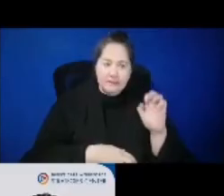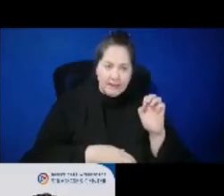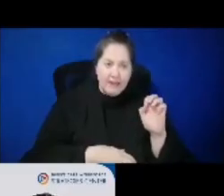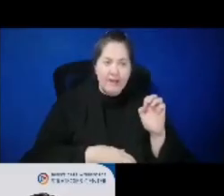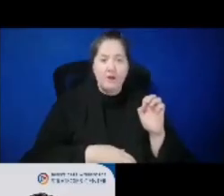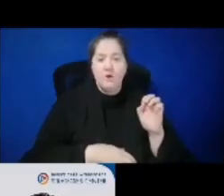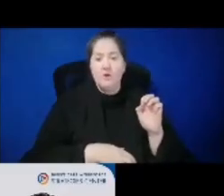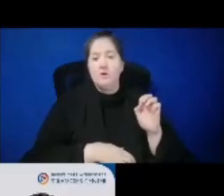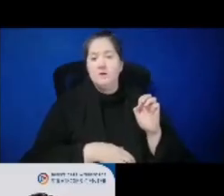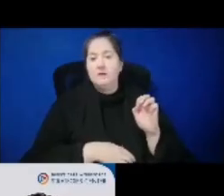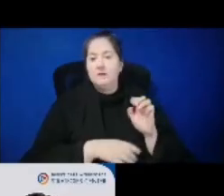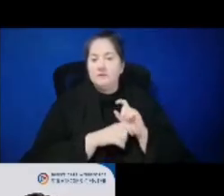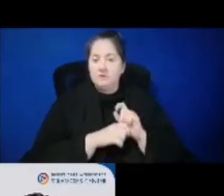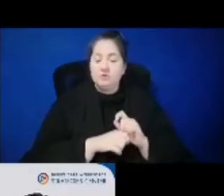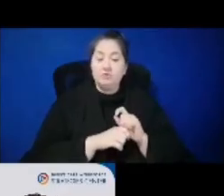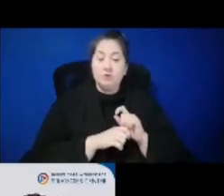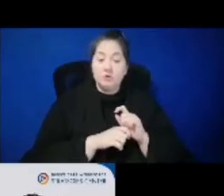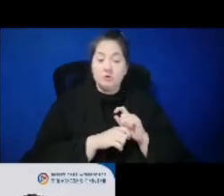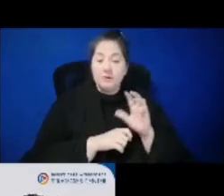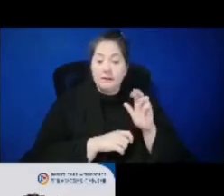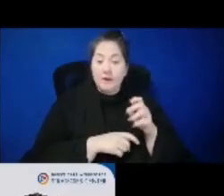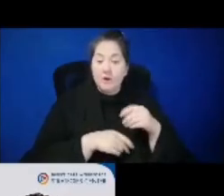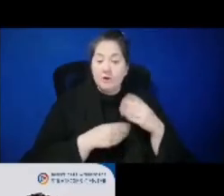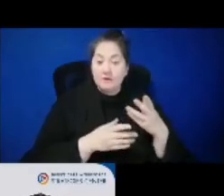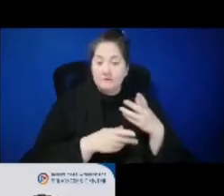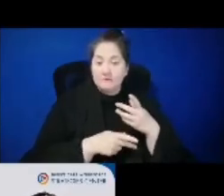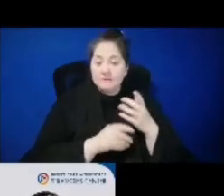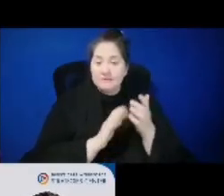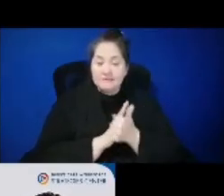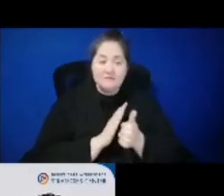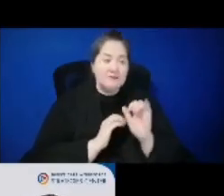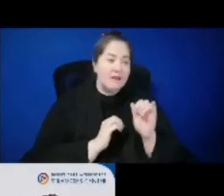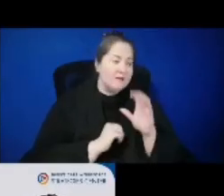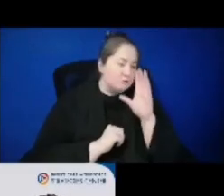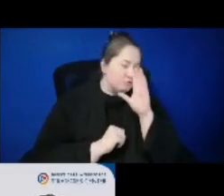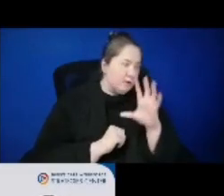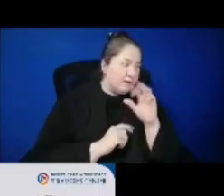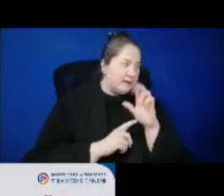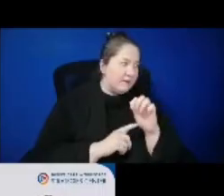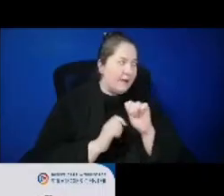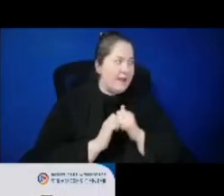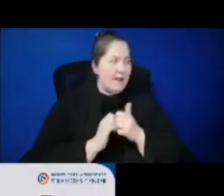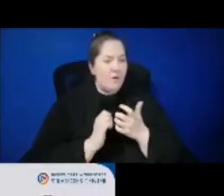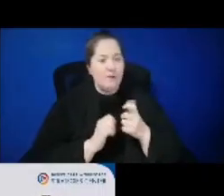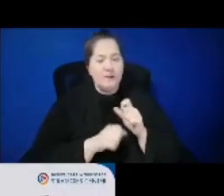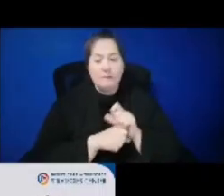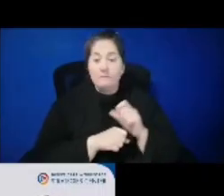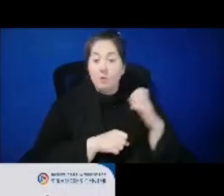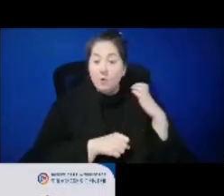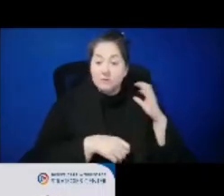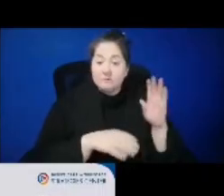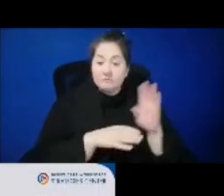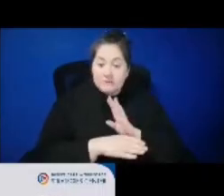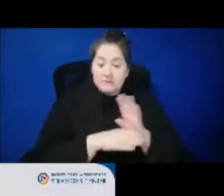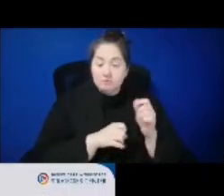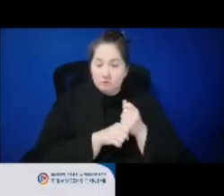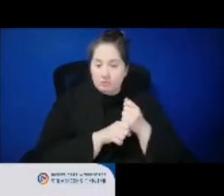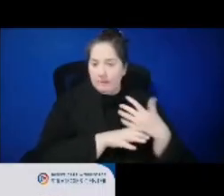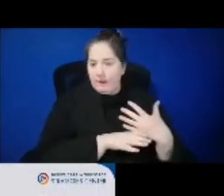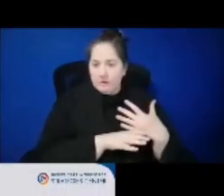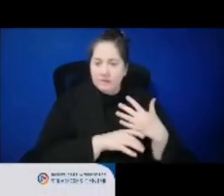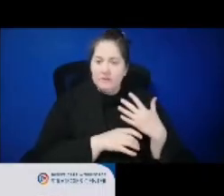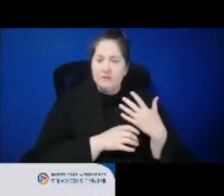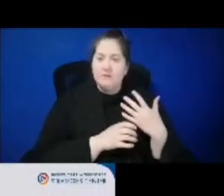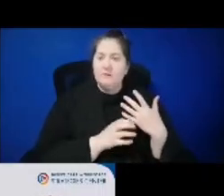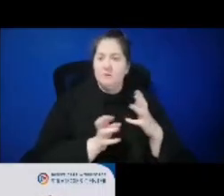to traditional caregiving skills? So at least in like direct care space, how are employers and businesses really preparing and equipping